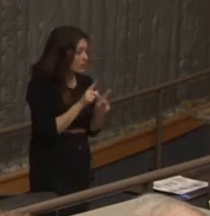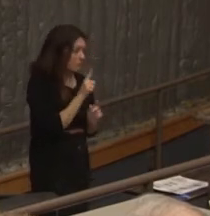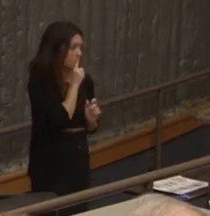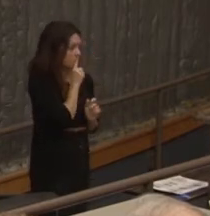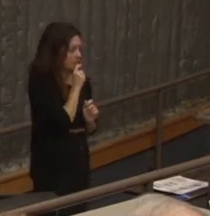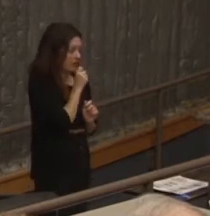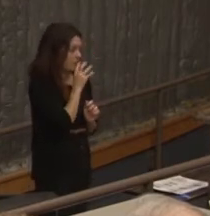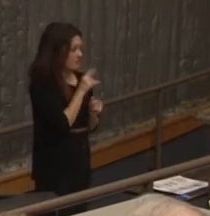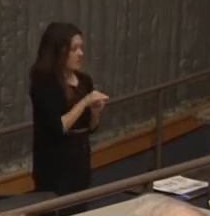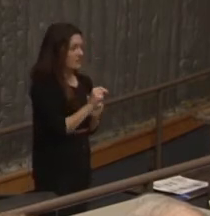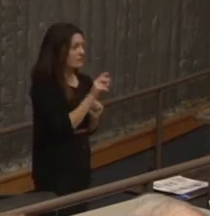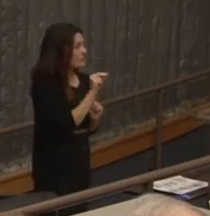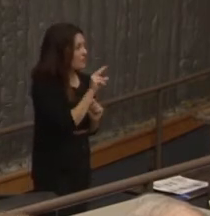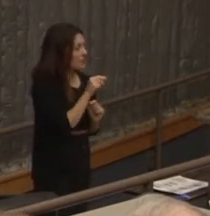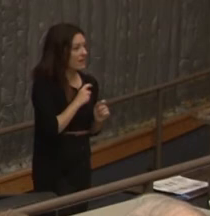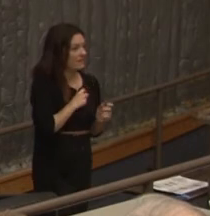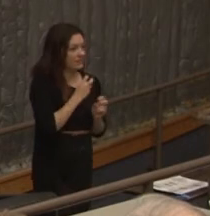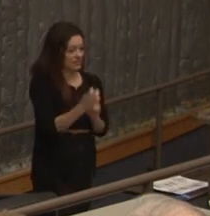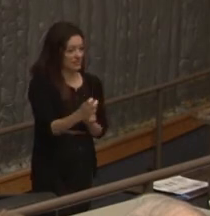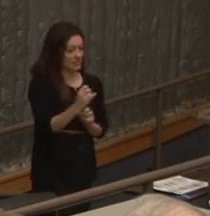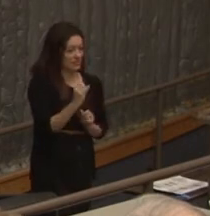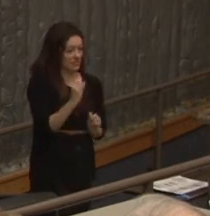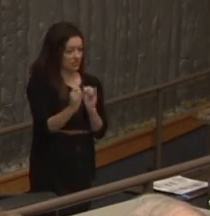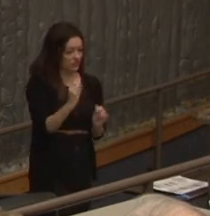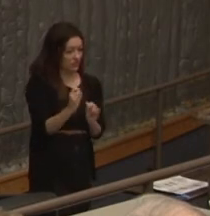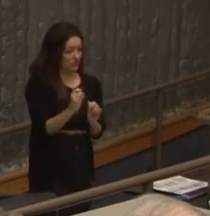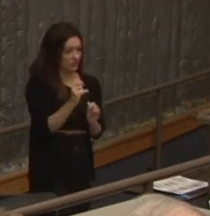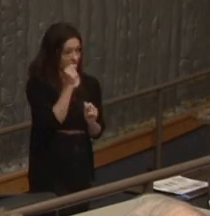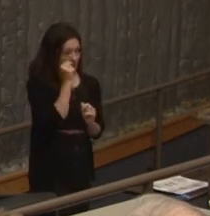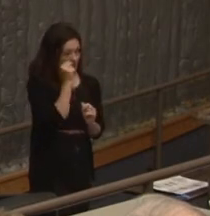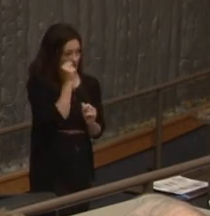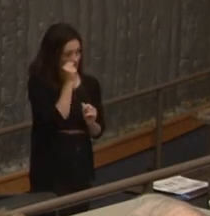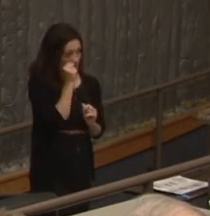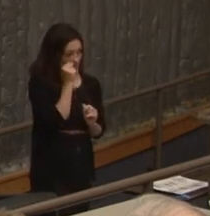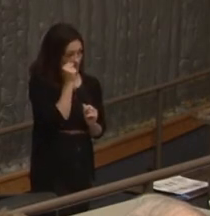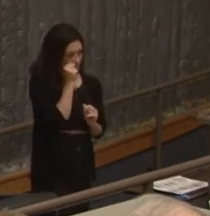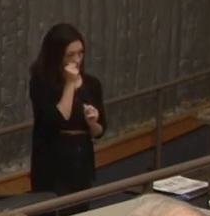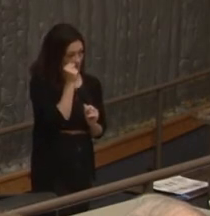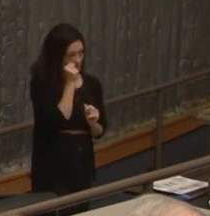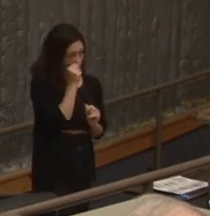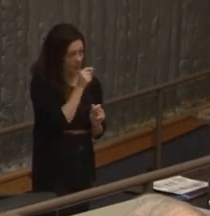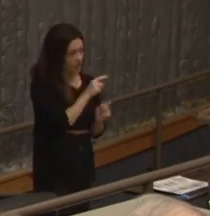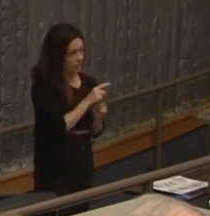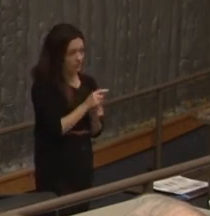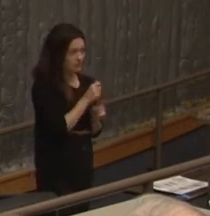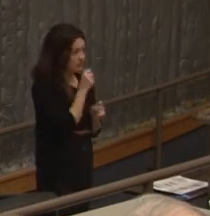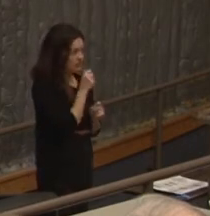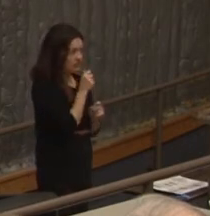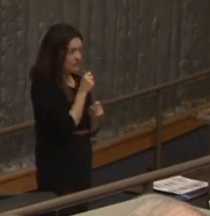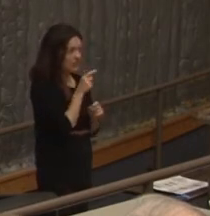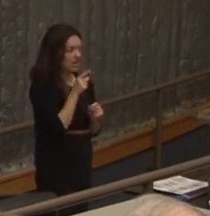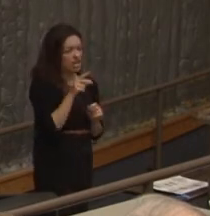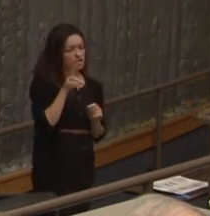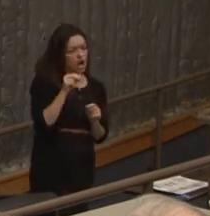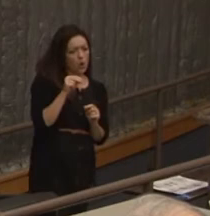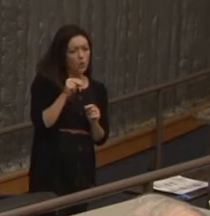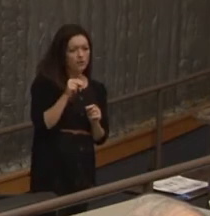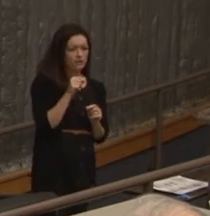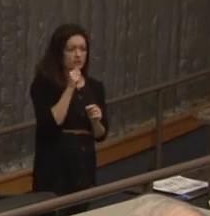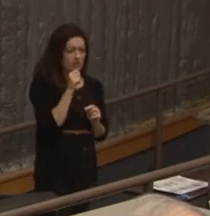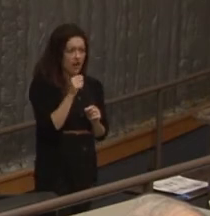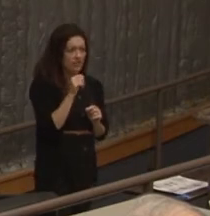because I've interviewed by now. It wasn't that they couldn't, they wouldn't. That's also not true. I've interviewed